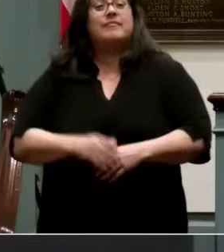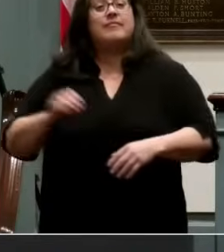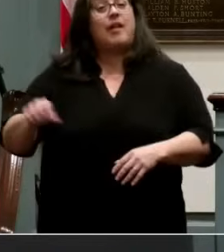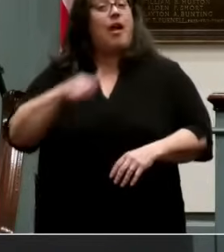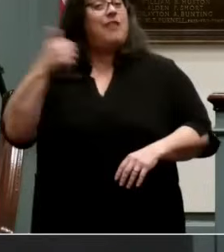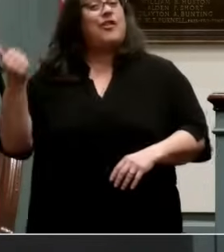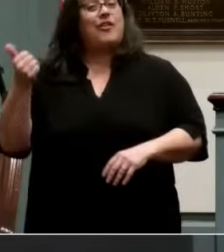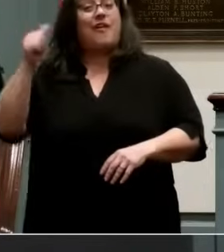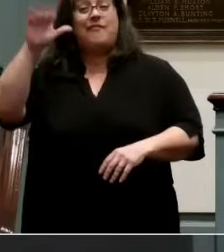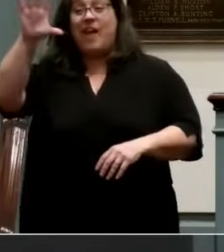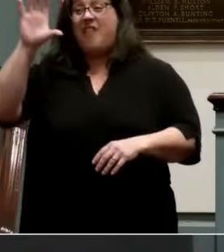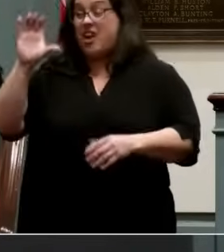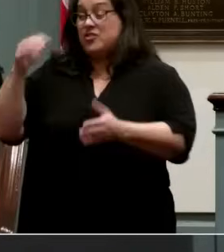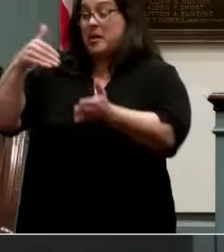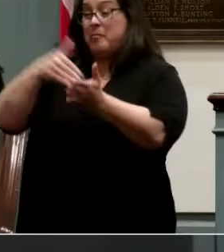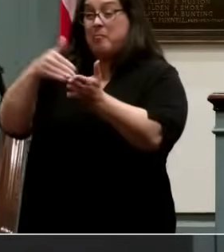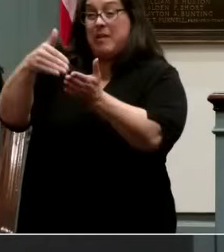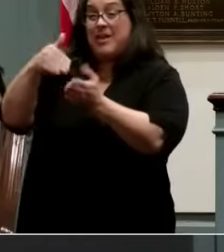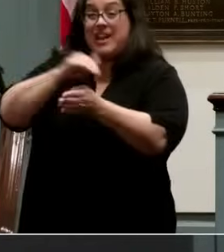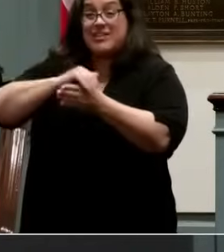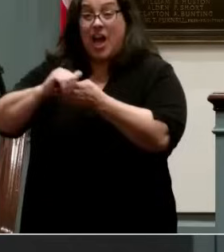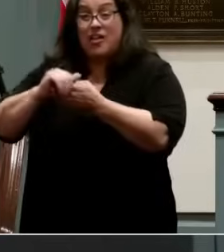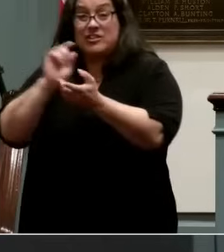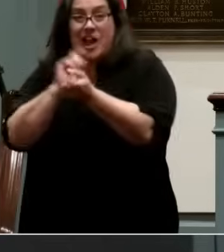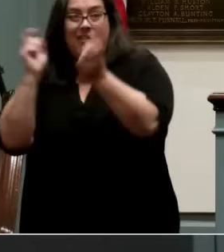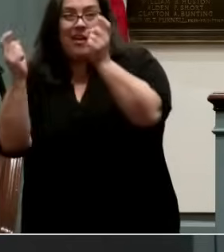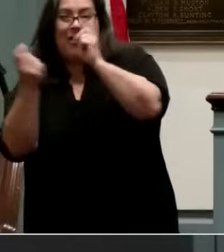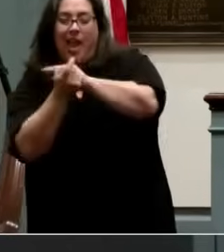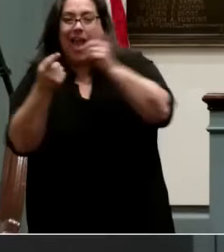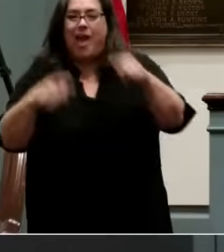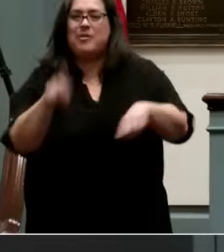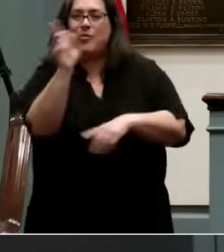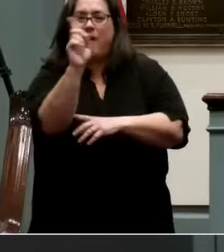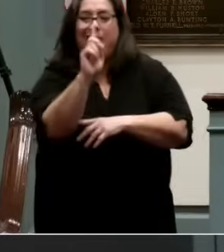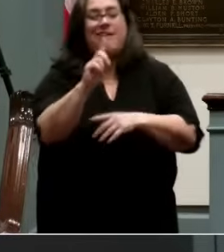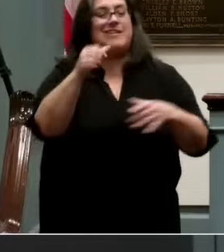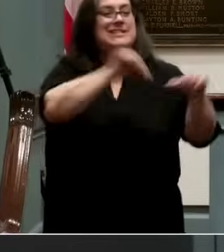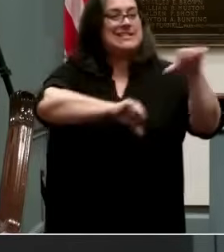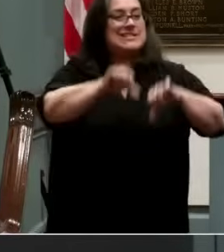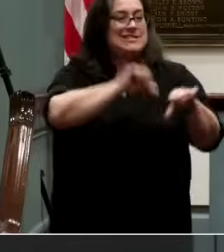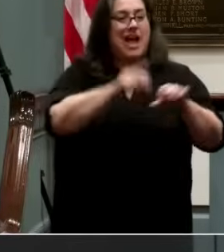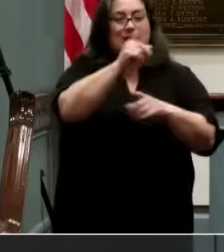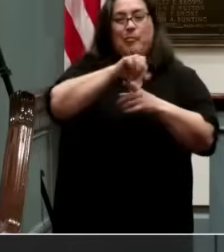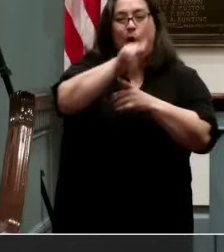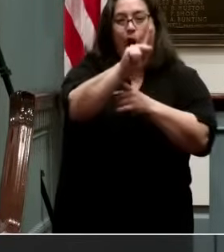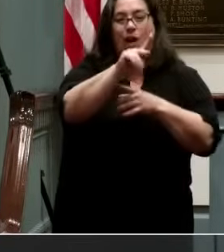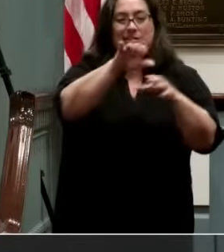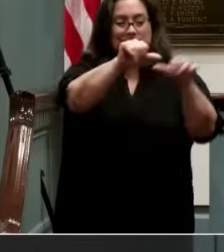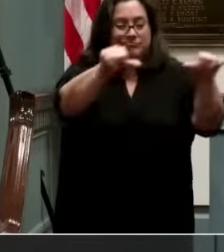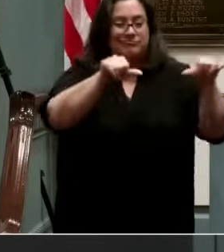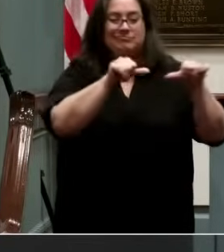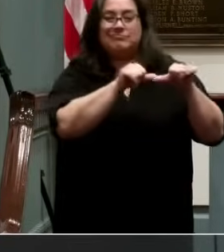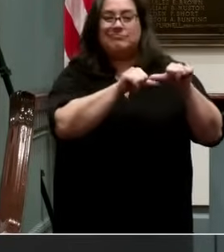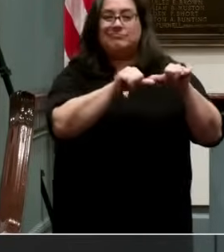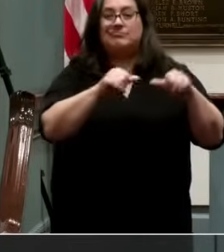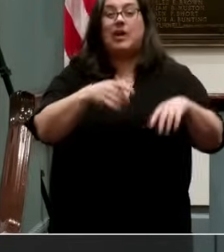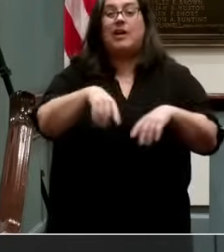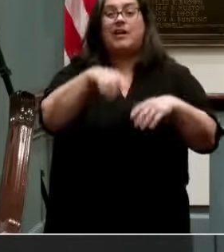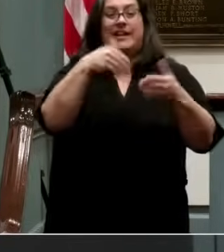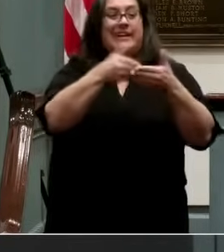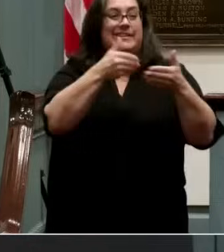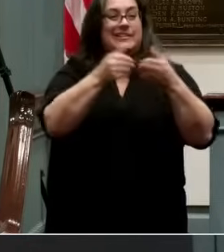Another $500 million transformation is underway at the Science Park along 141. This will be a science and